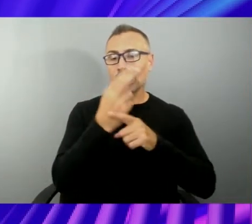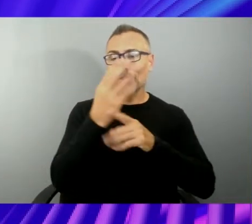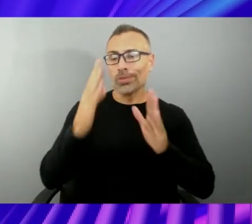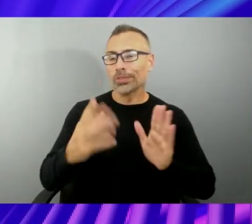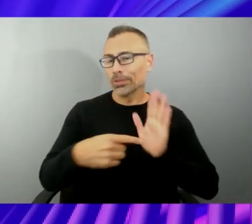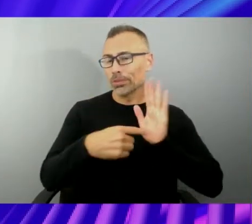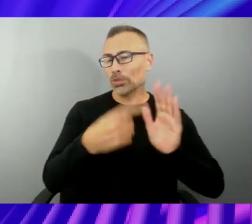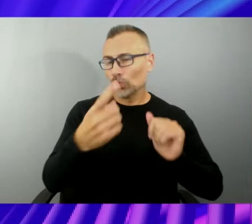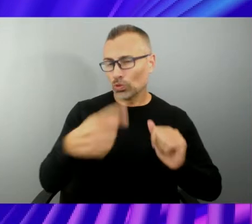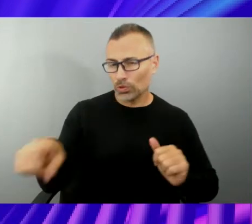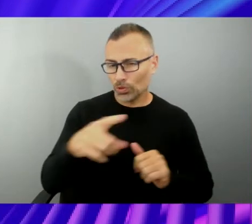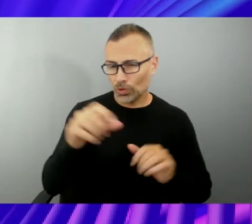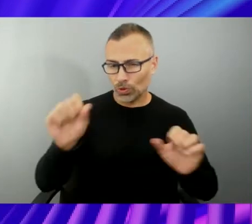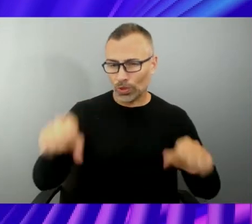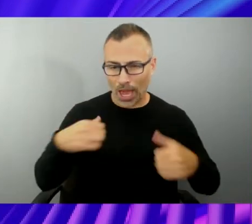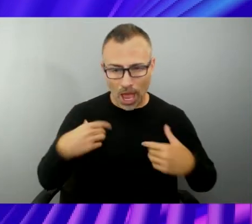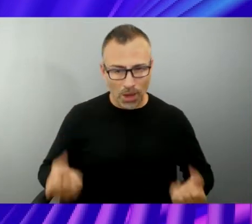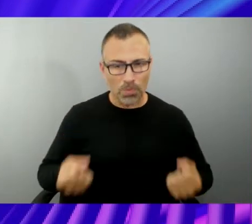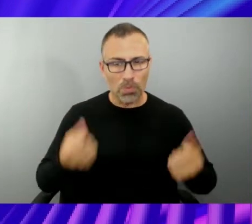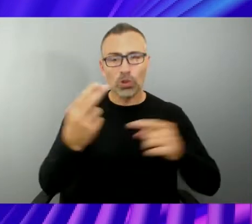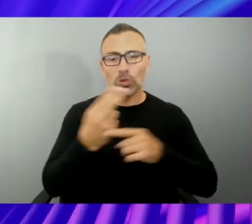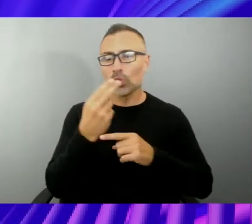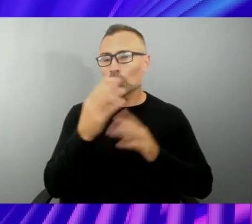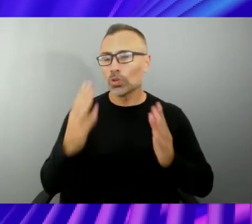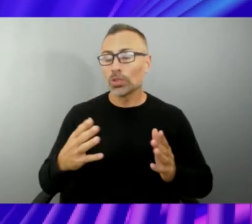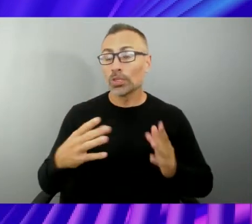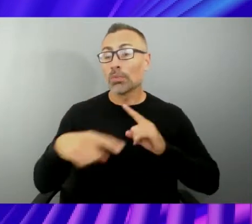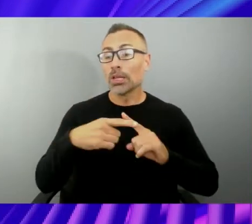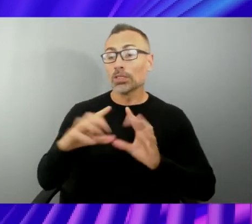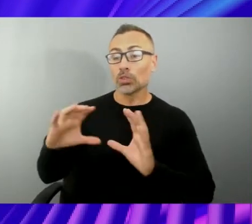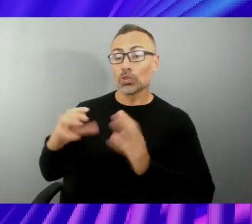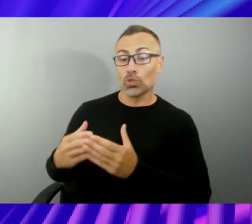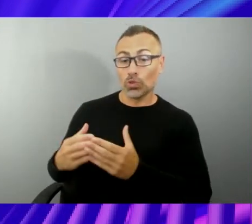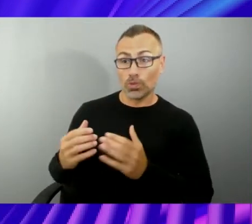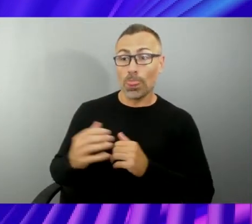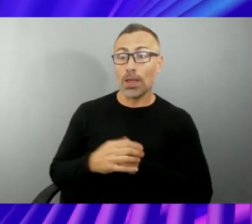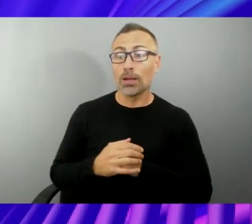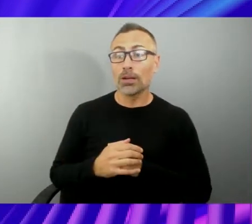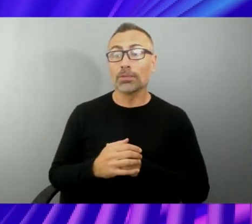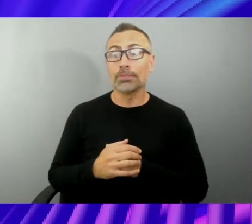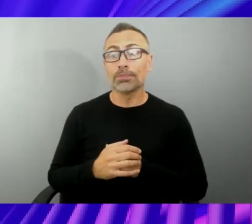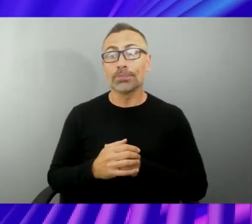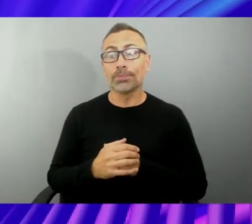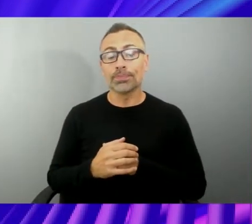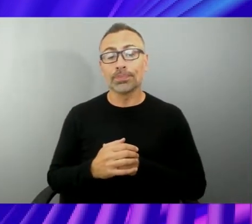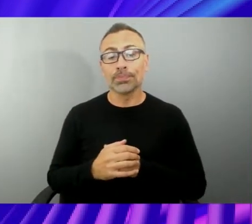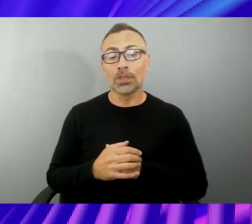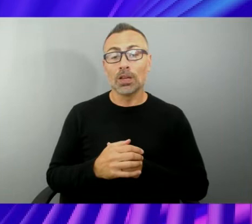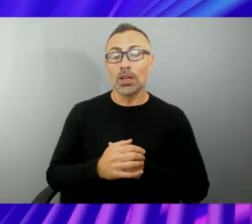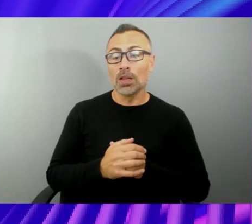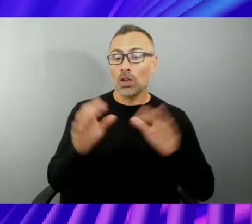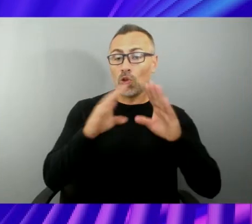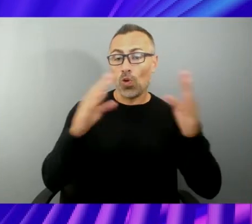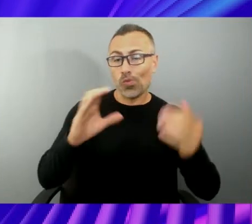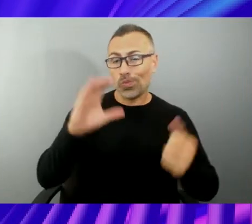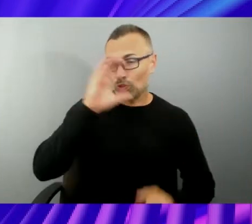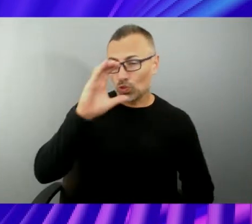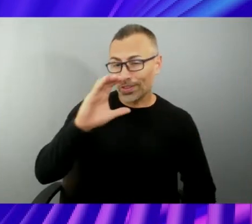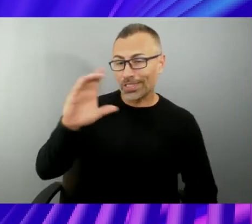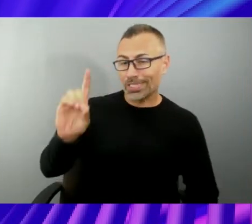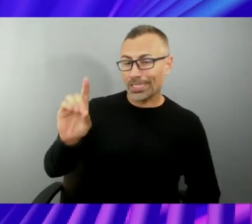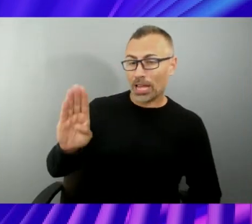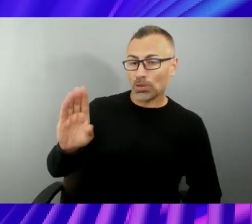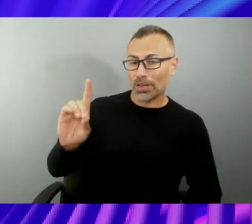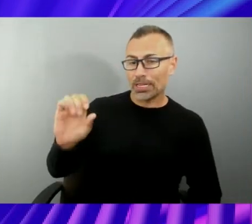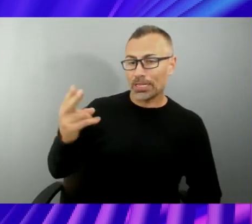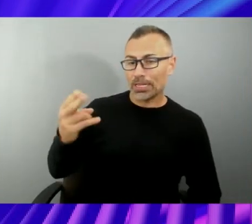have like a multiple users, and then you can have a group, right, where OpenSearch dashboard can be restricted to